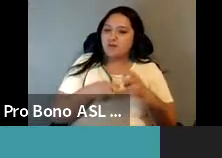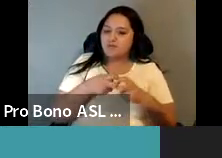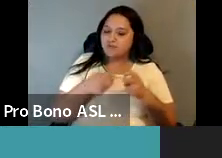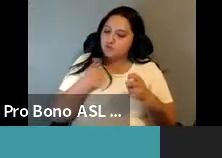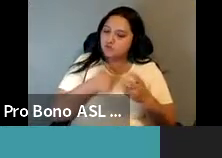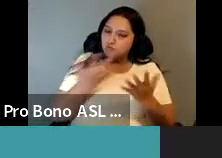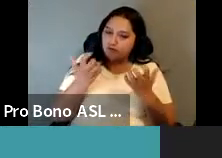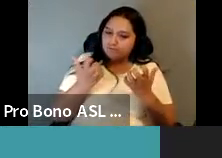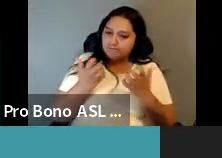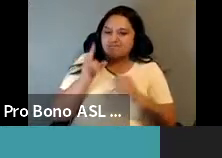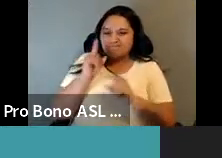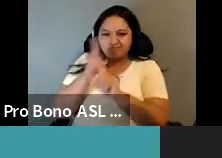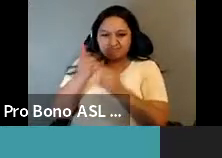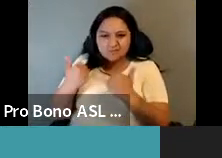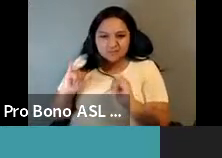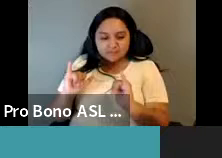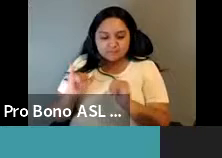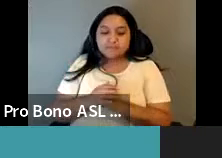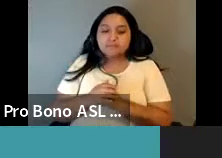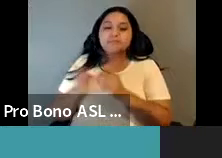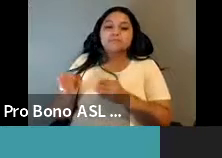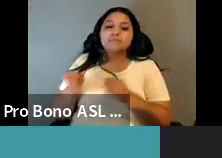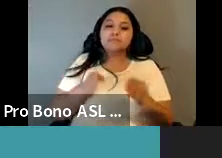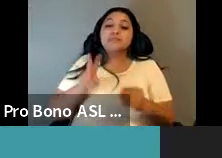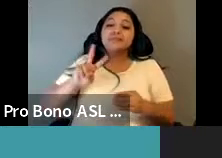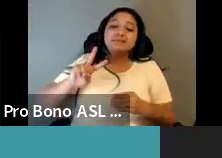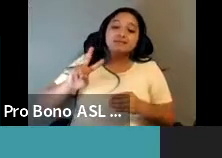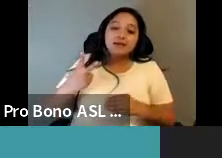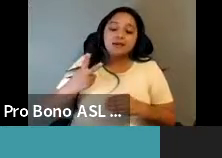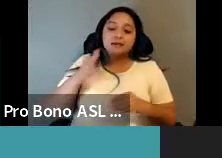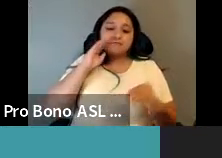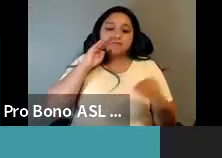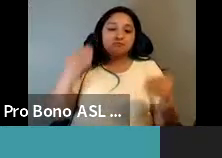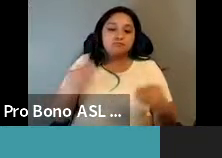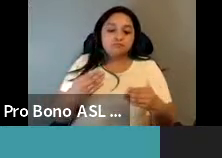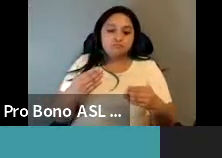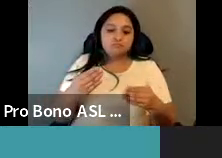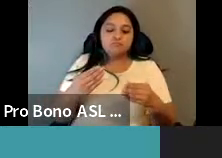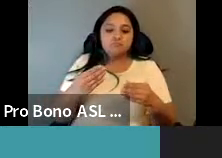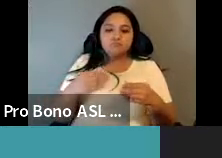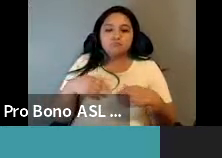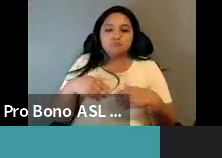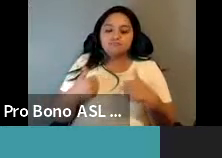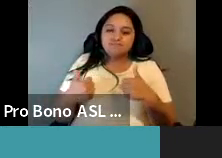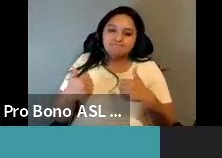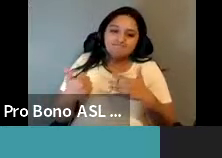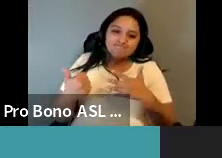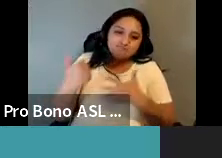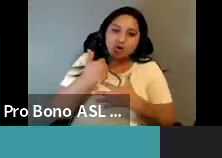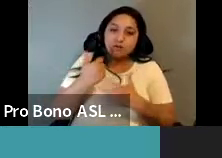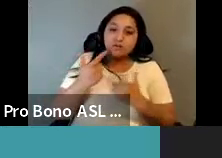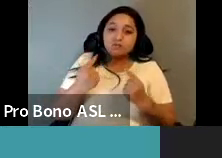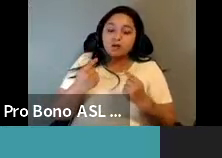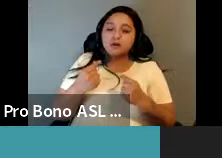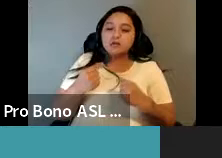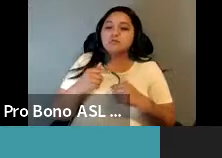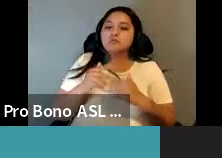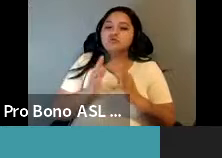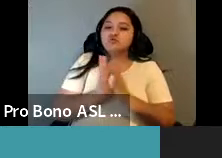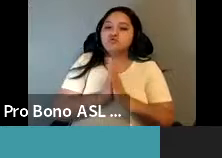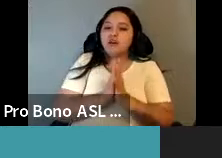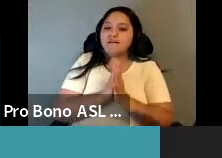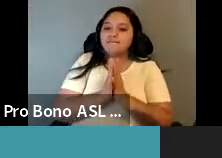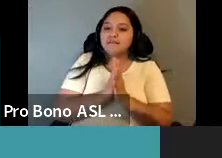The second priority that we hear a lot from community about is traffic safety